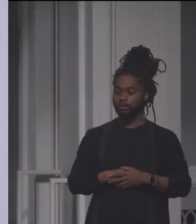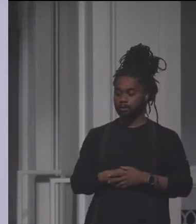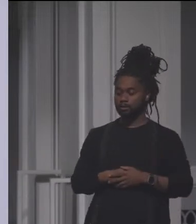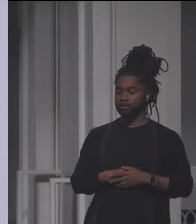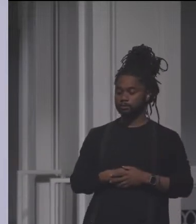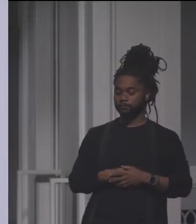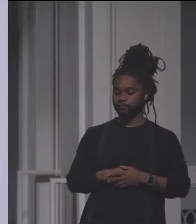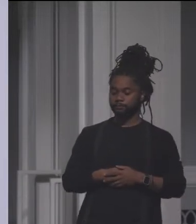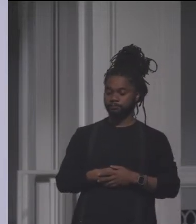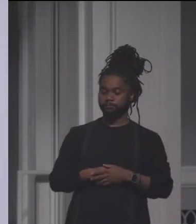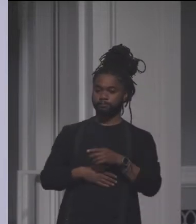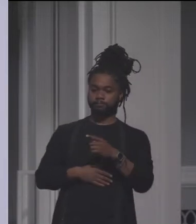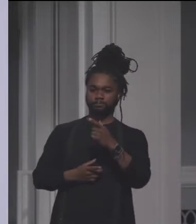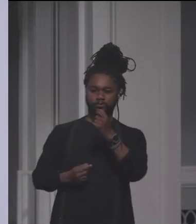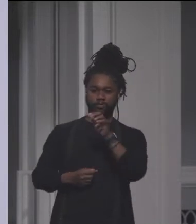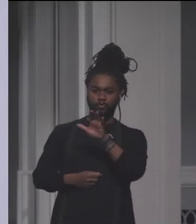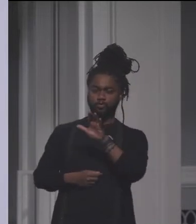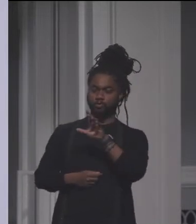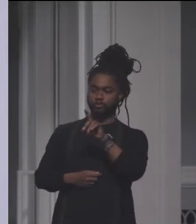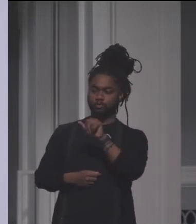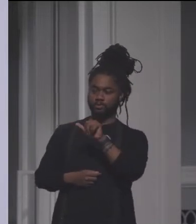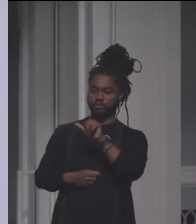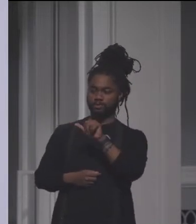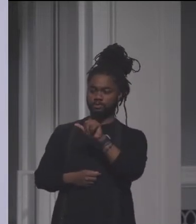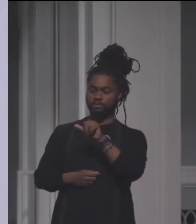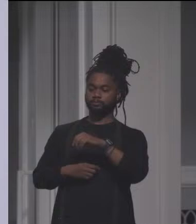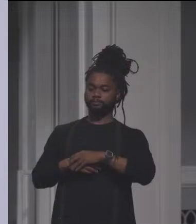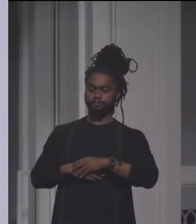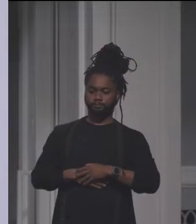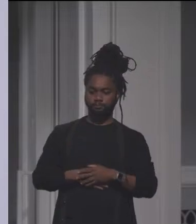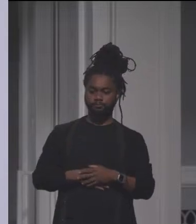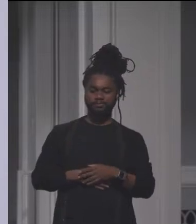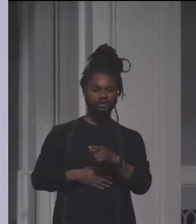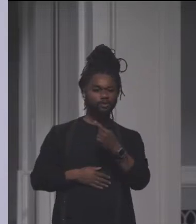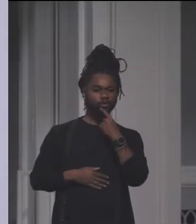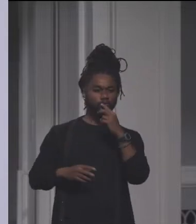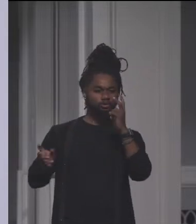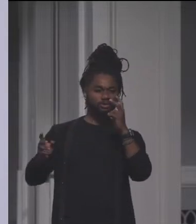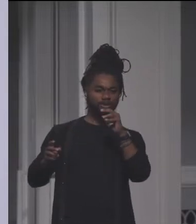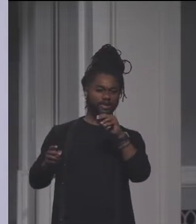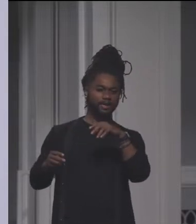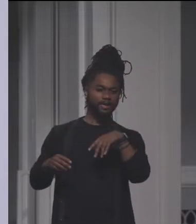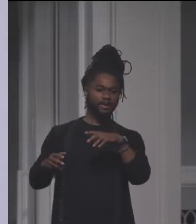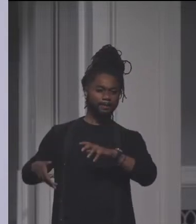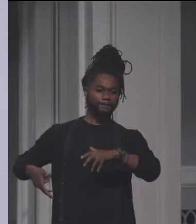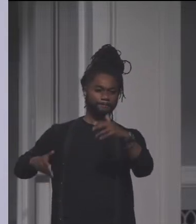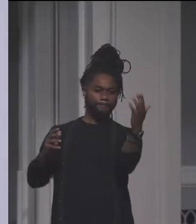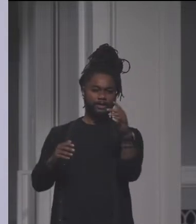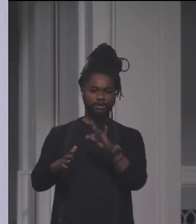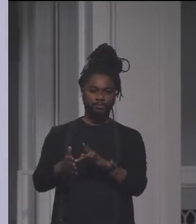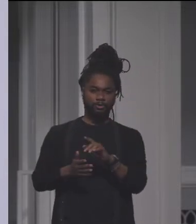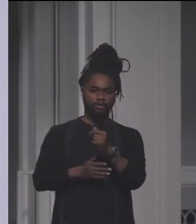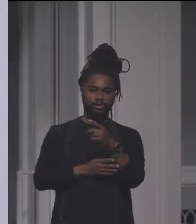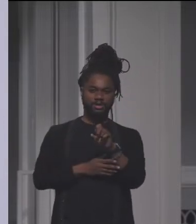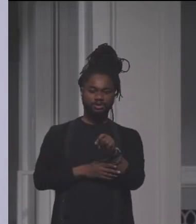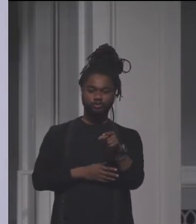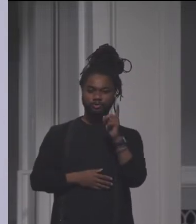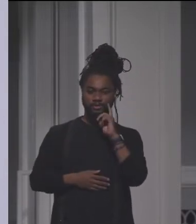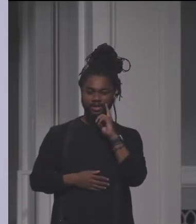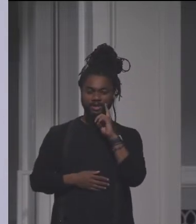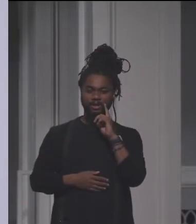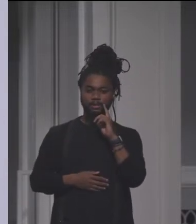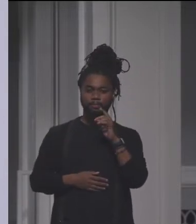right? Which is, because as I was saying, it's a messier Middle Ages, and as you're saying, there's much less codified at the